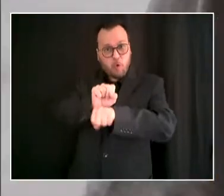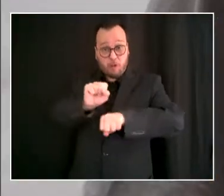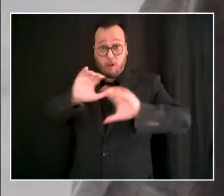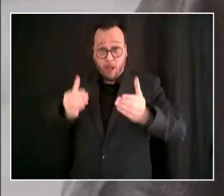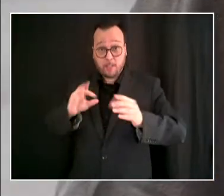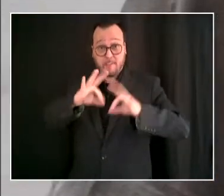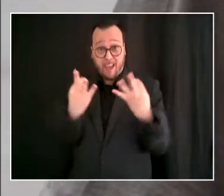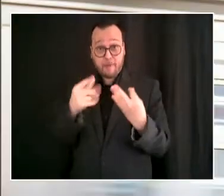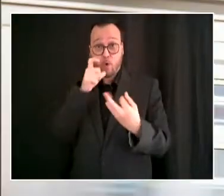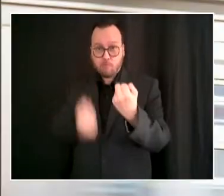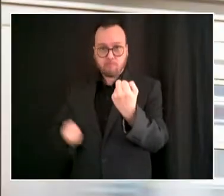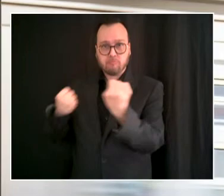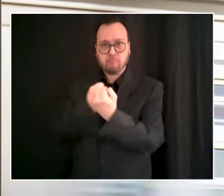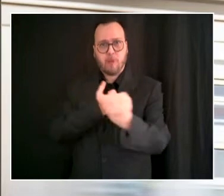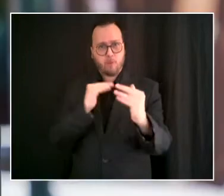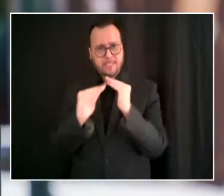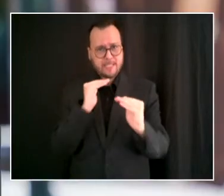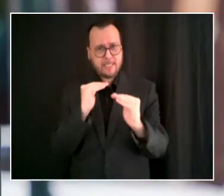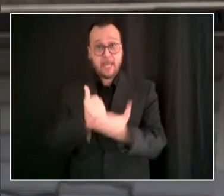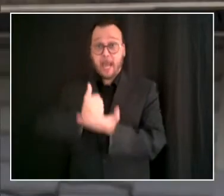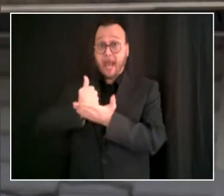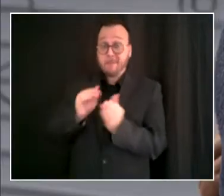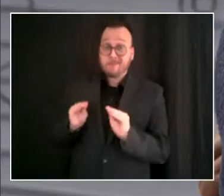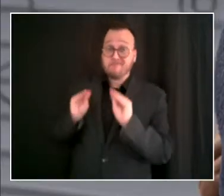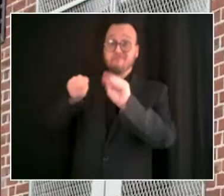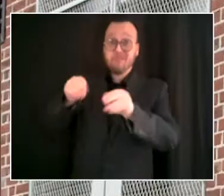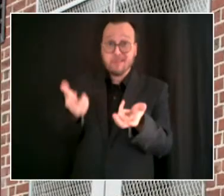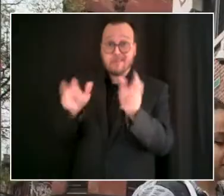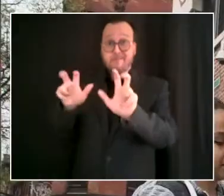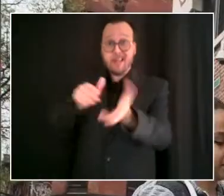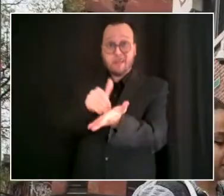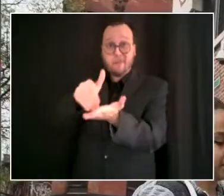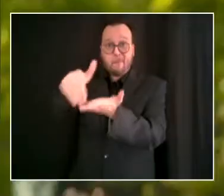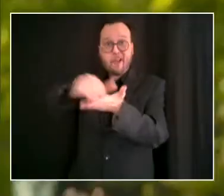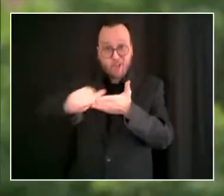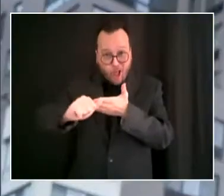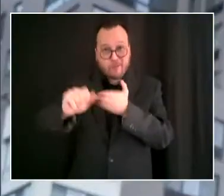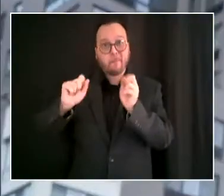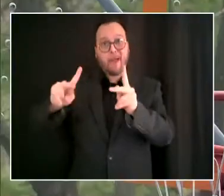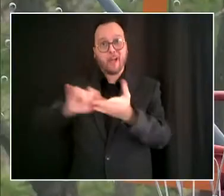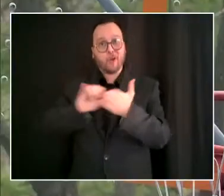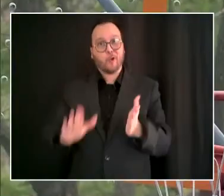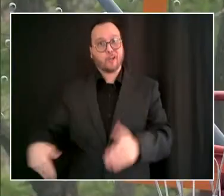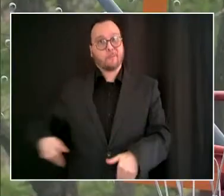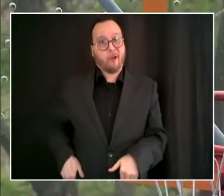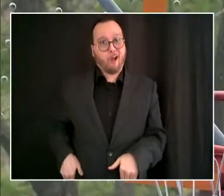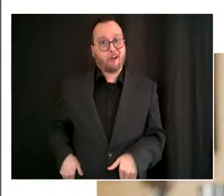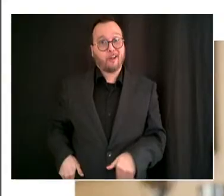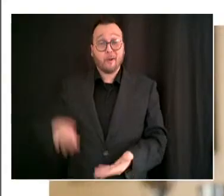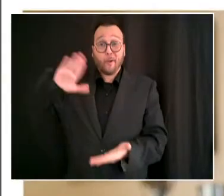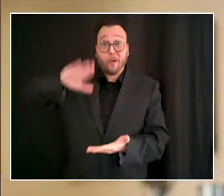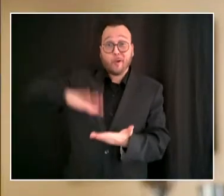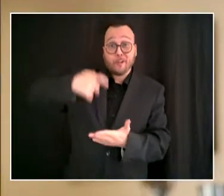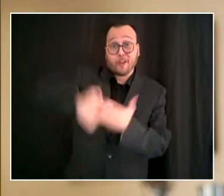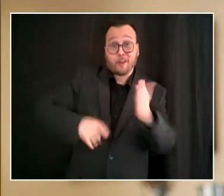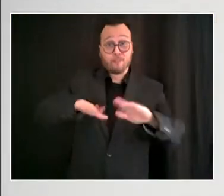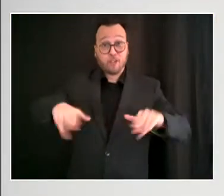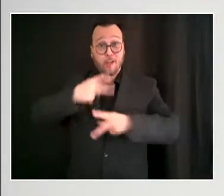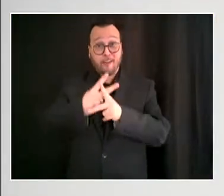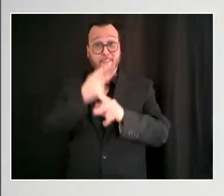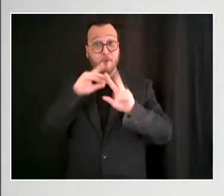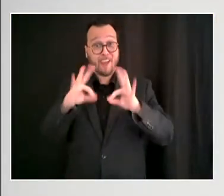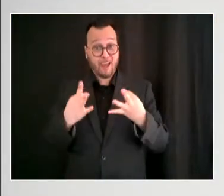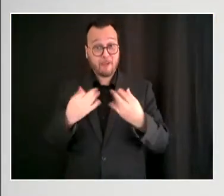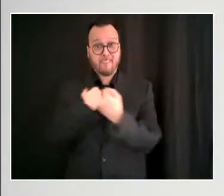city and is helping put billions of dollars back into New Yorkers' pockets. He cut the cost of childcare for families to have a safe,